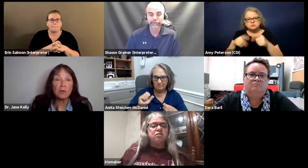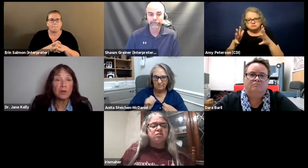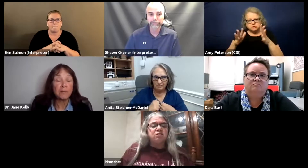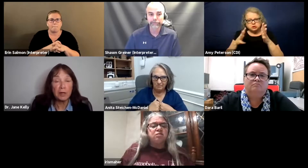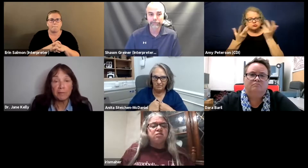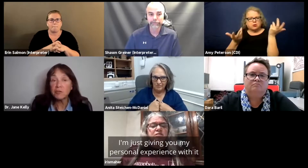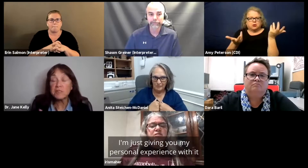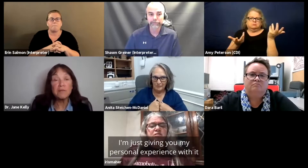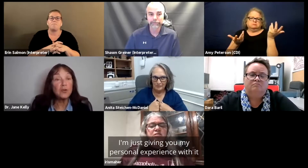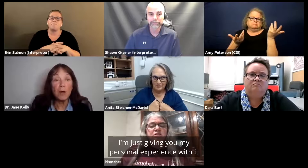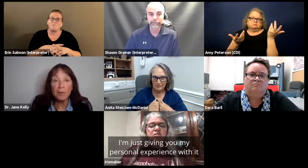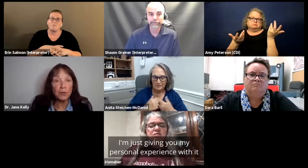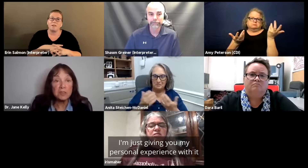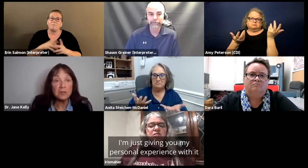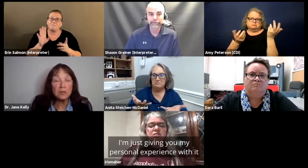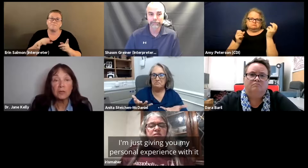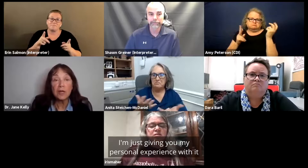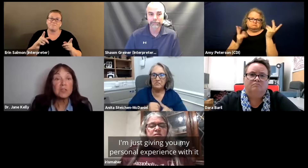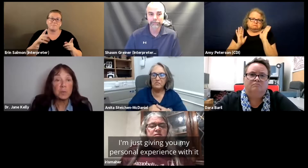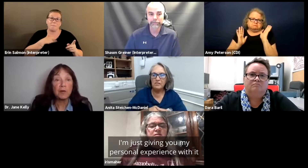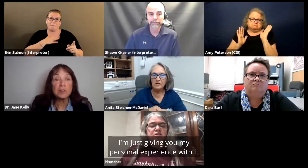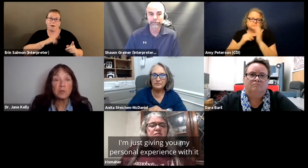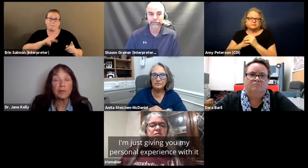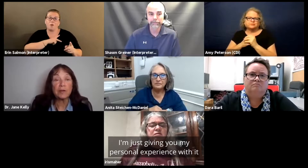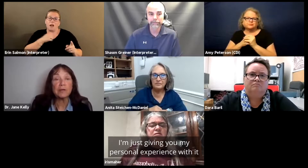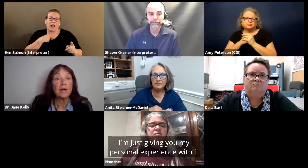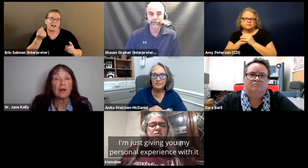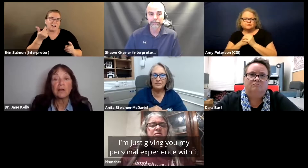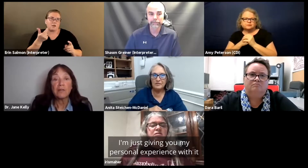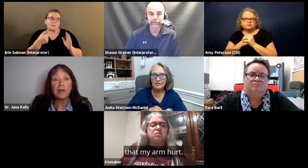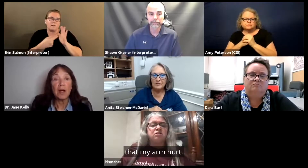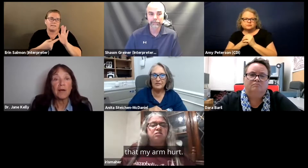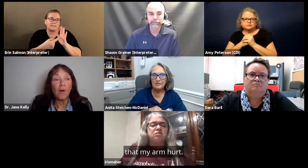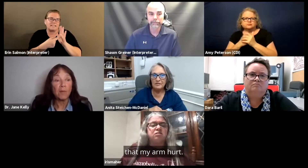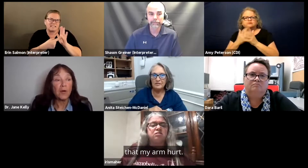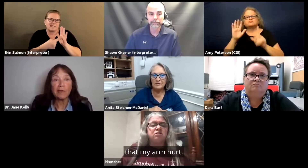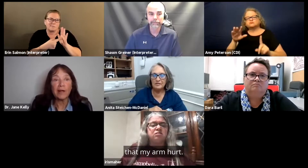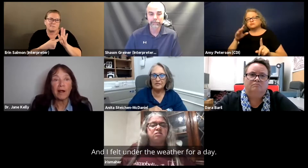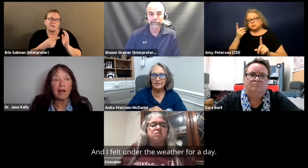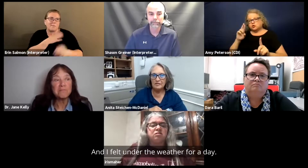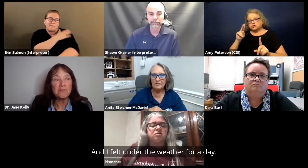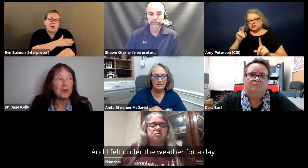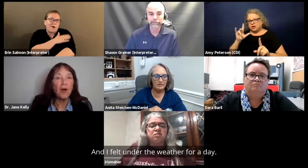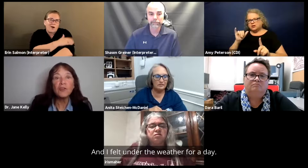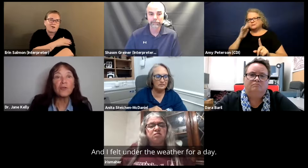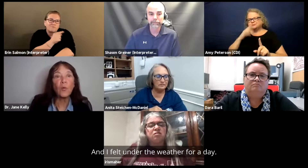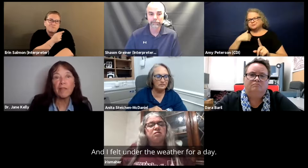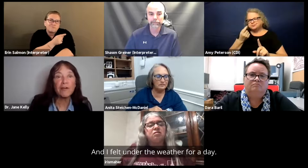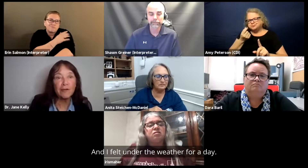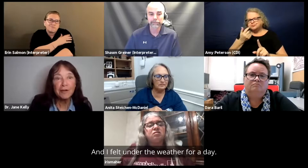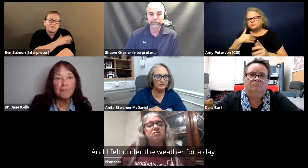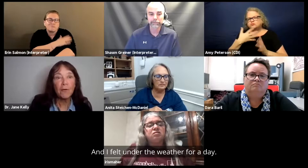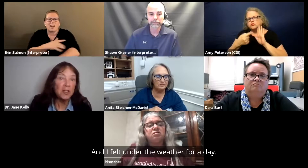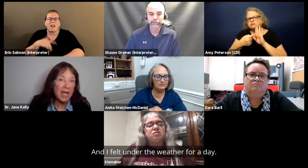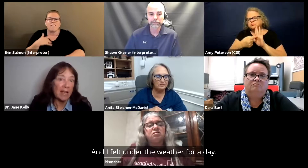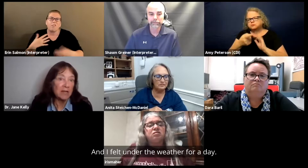had I'm just giving you my personal experience with it, that my arm hurt and I felt under the